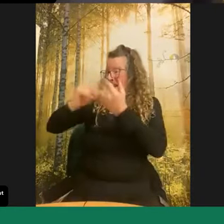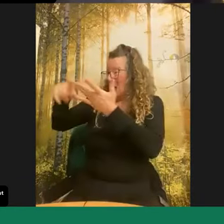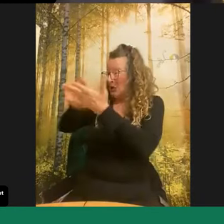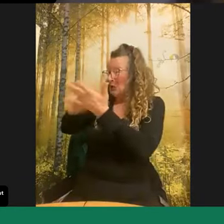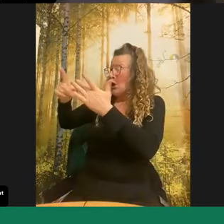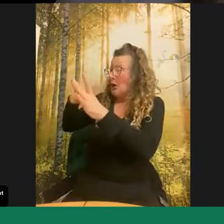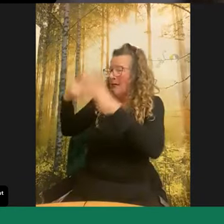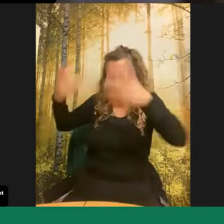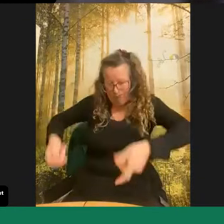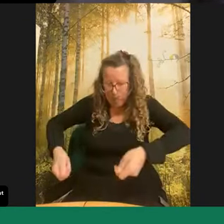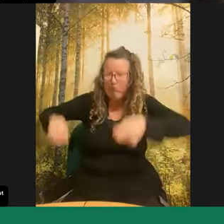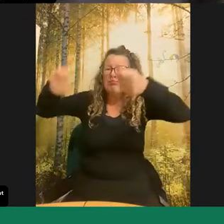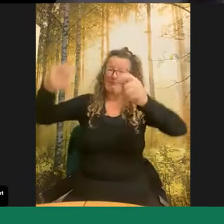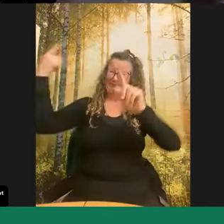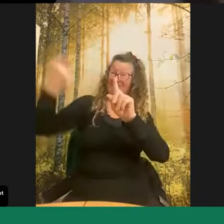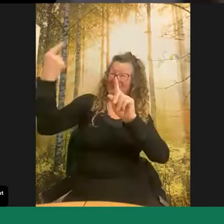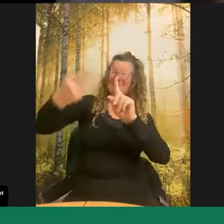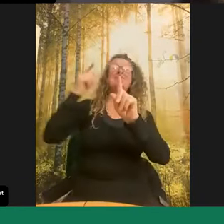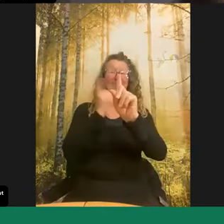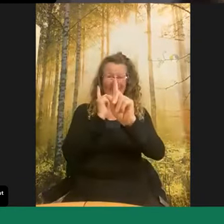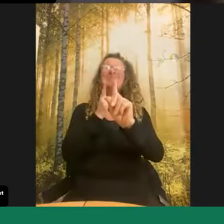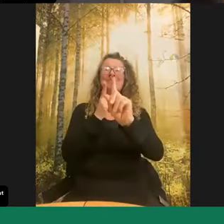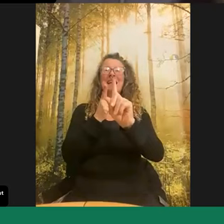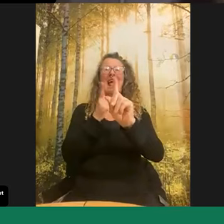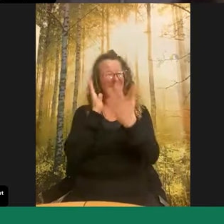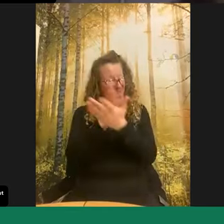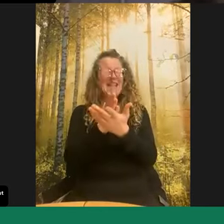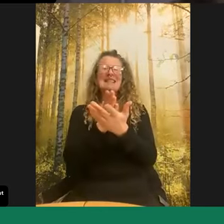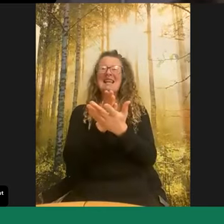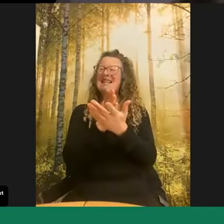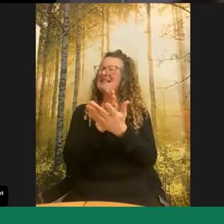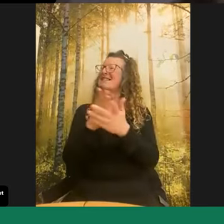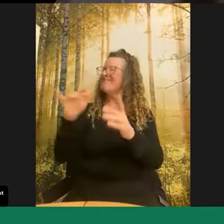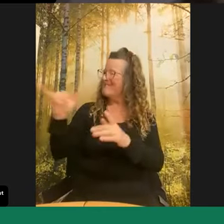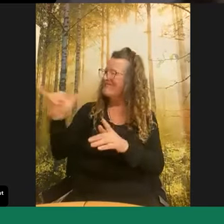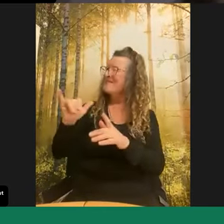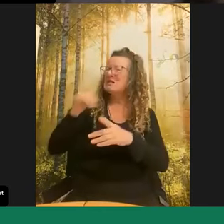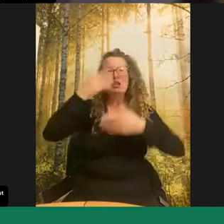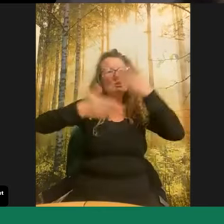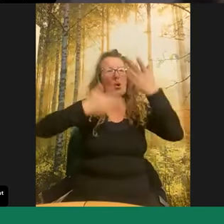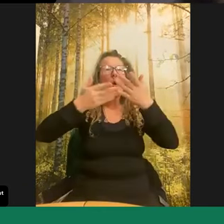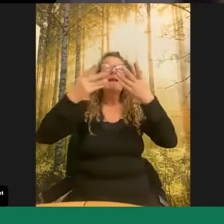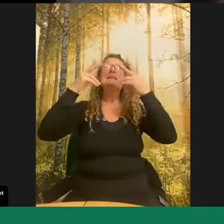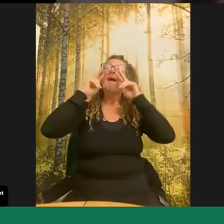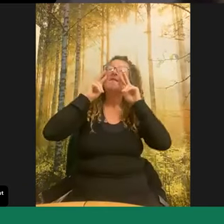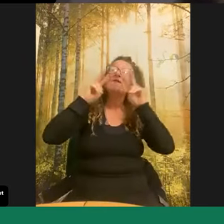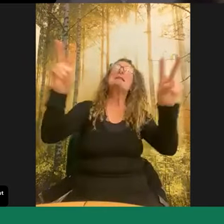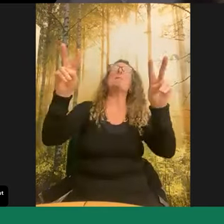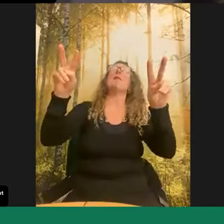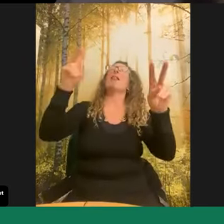And I think that's what Sonia is doing, keeping it above ground so the stories are visible and we can see them permanently, you